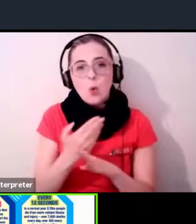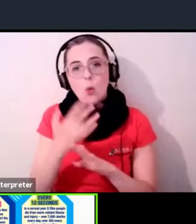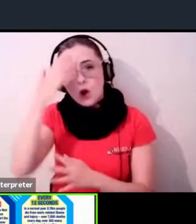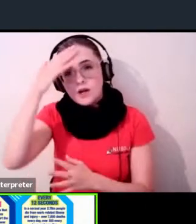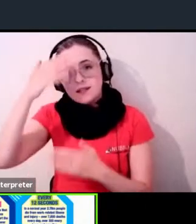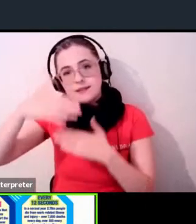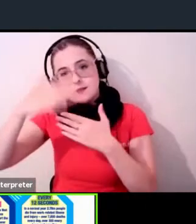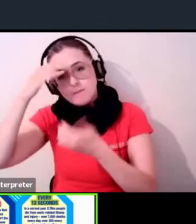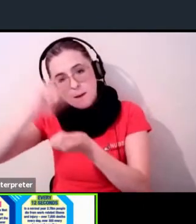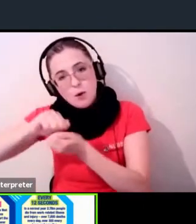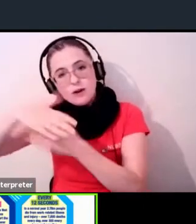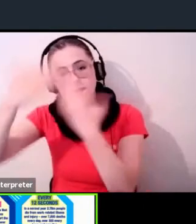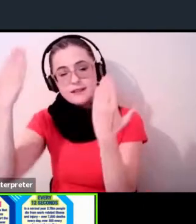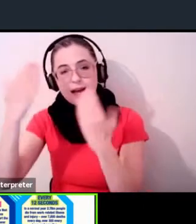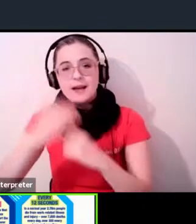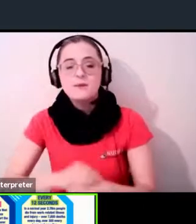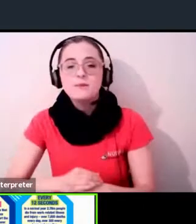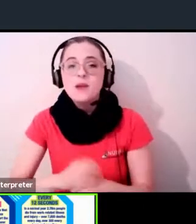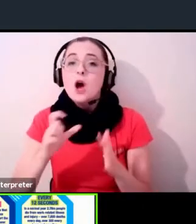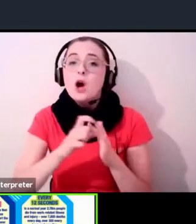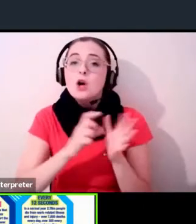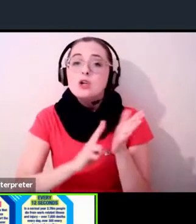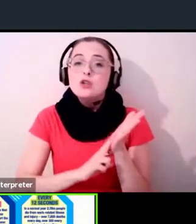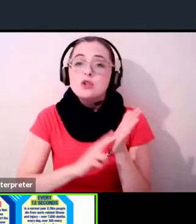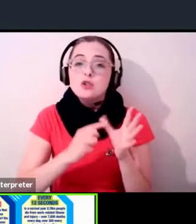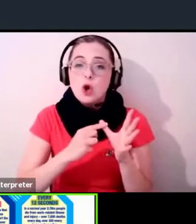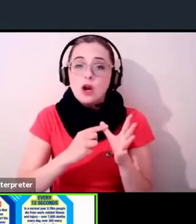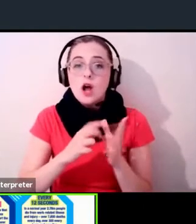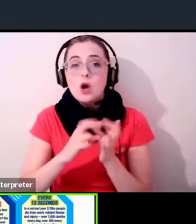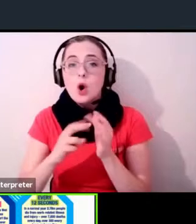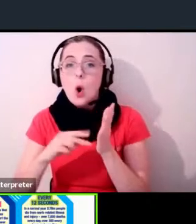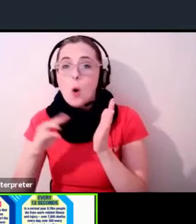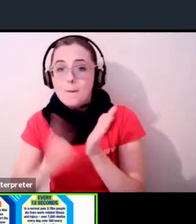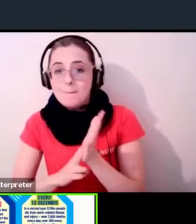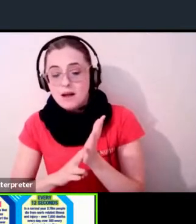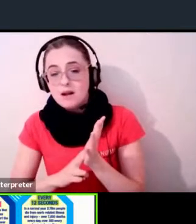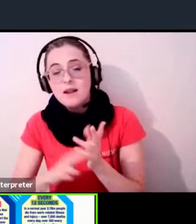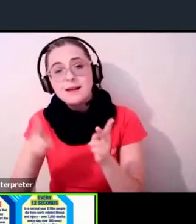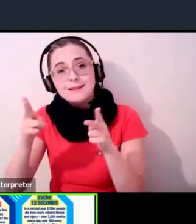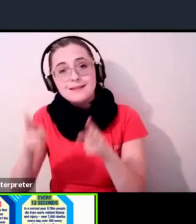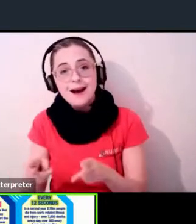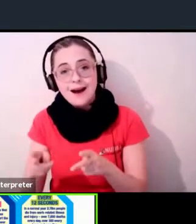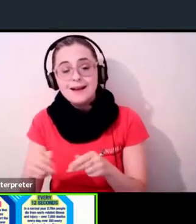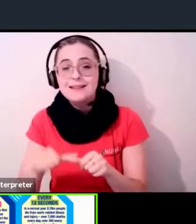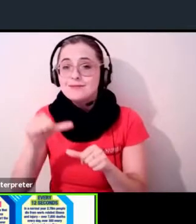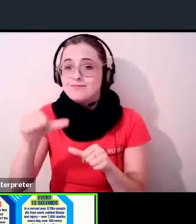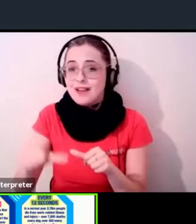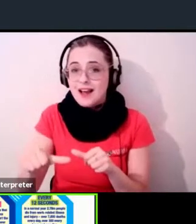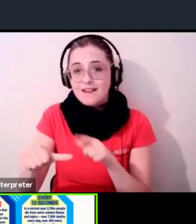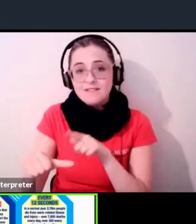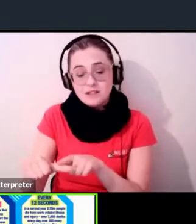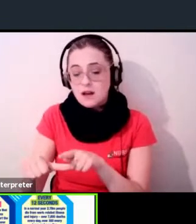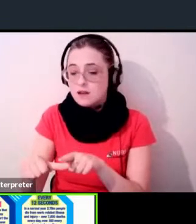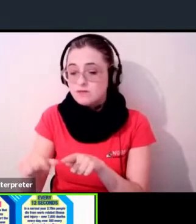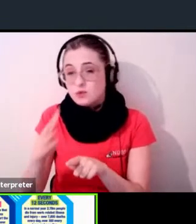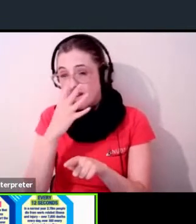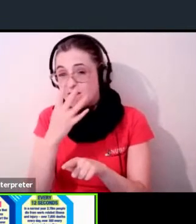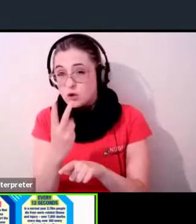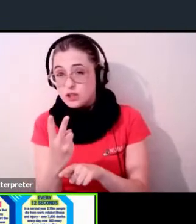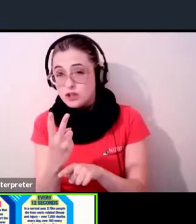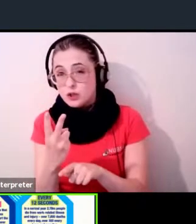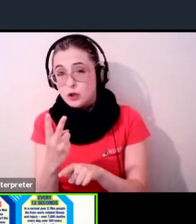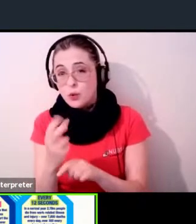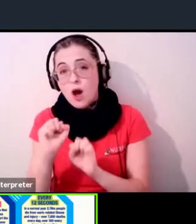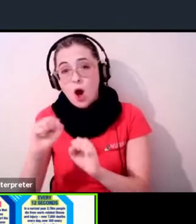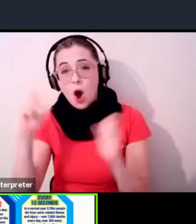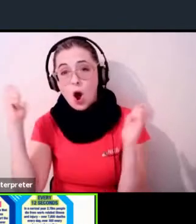Coleman died after COVID-19 ran riot at Burnley College, aged 42, on the 6th of